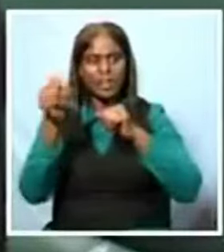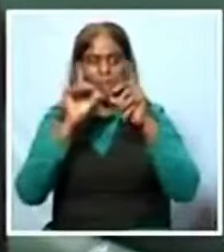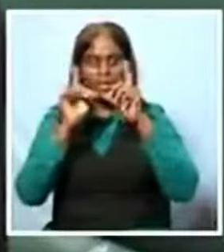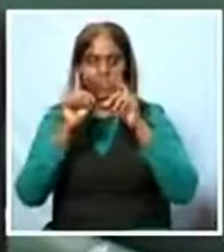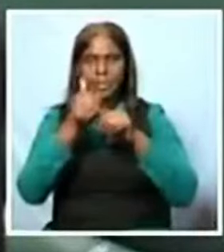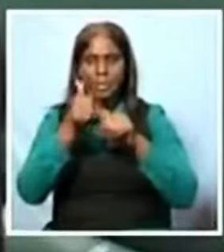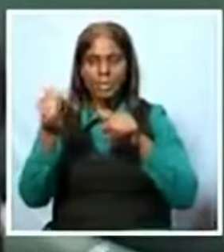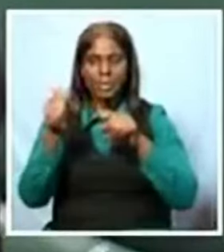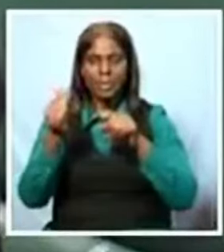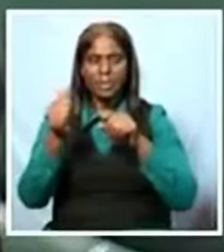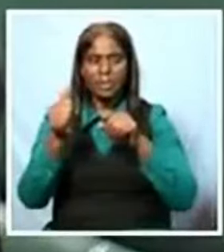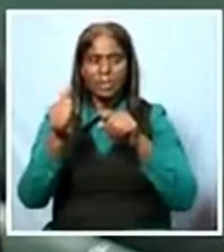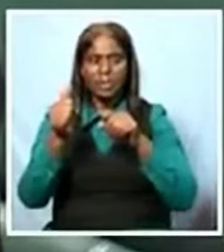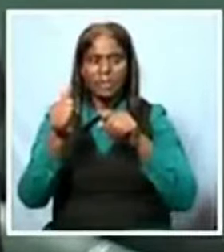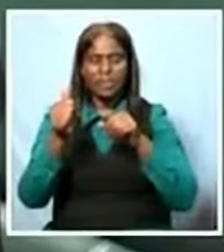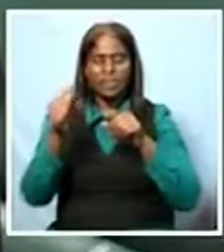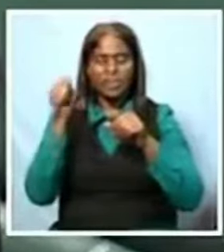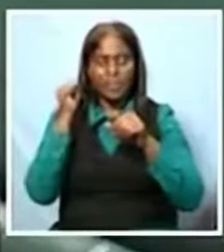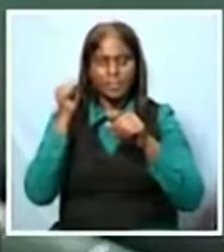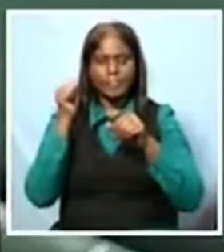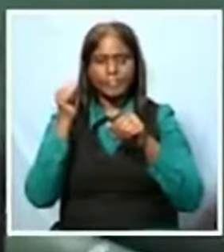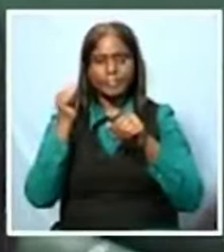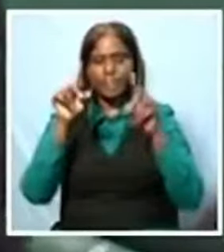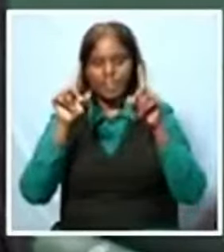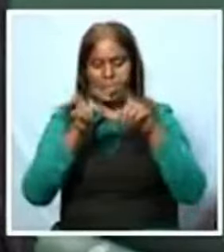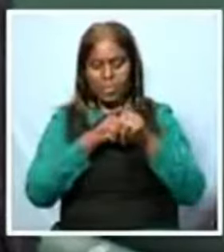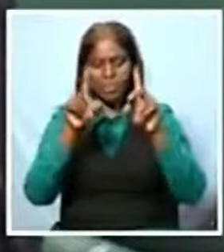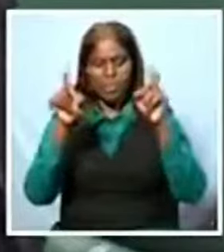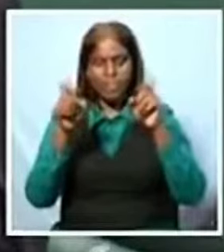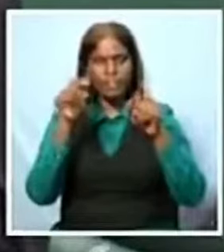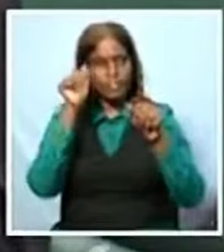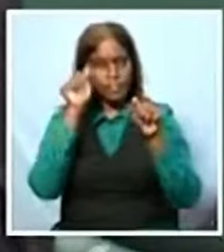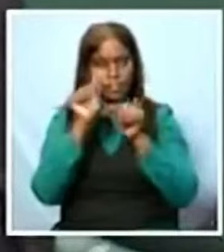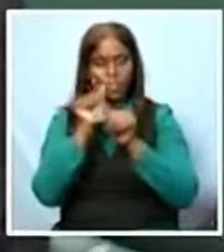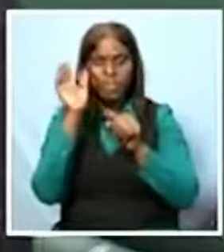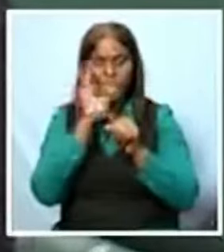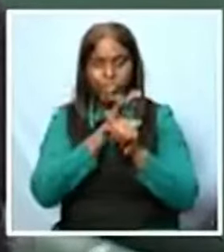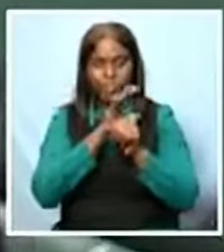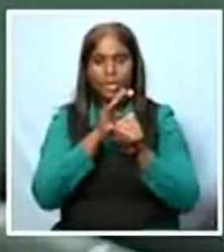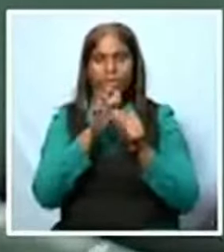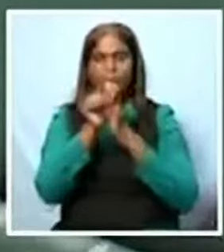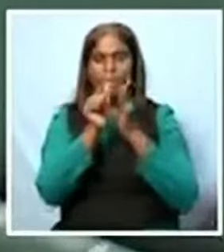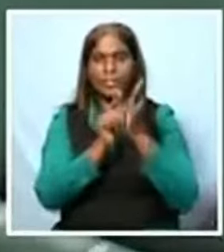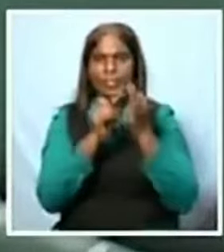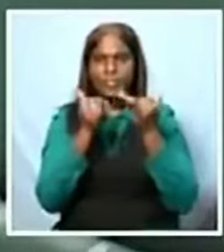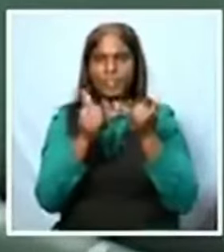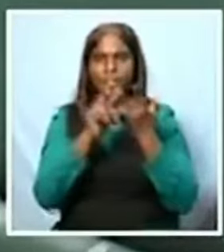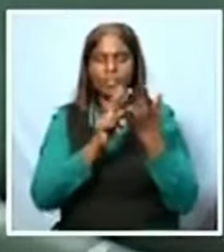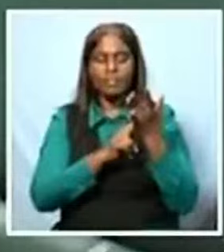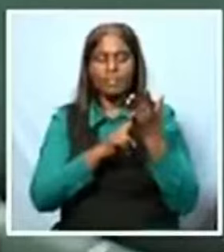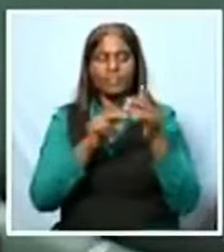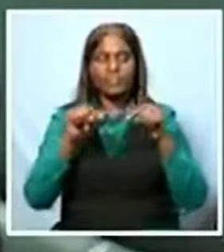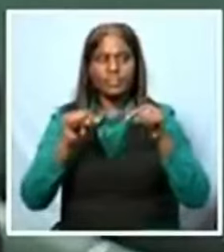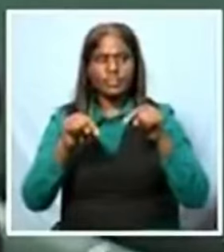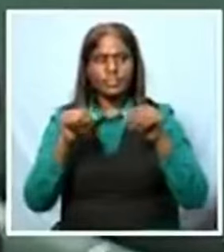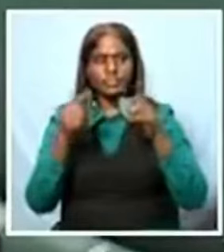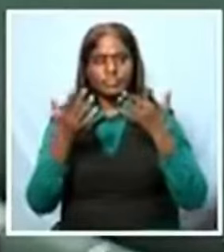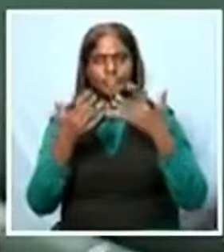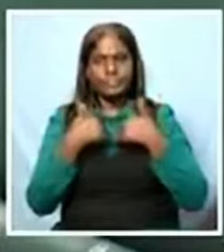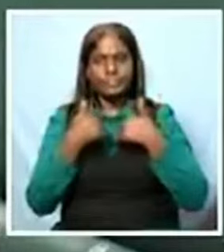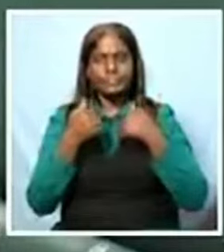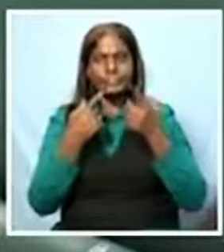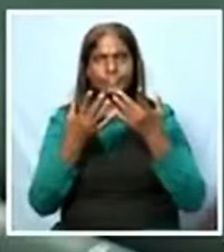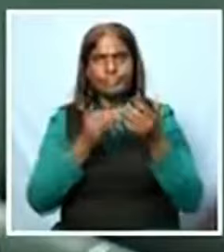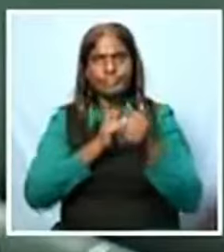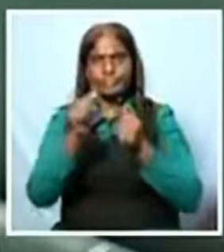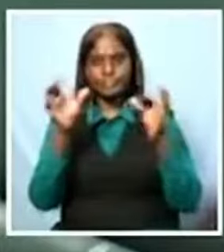debate? Any objection? Long title is agreed to. The bill will be reported to the House as having passed through